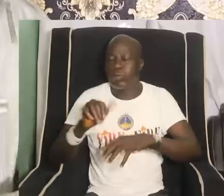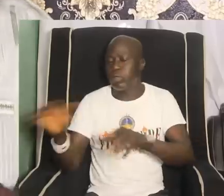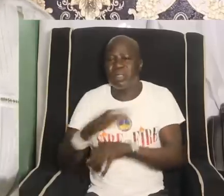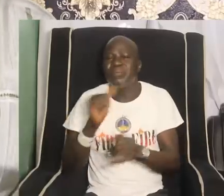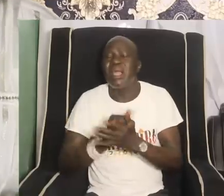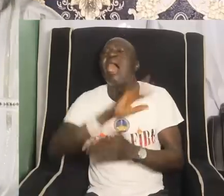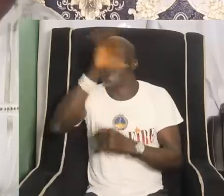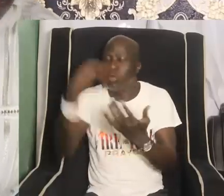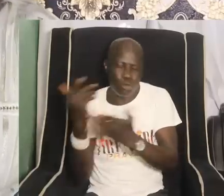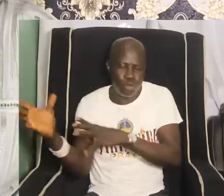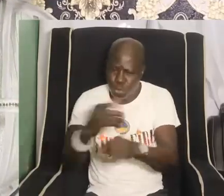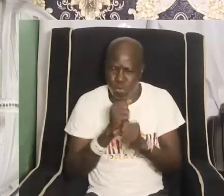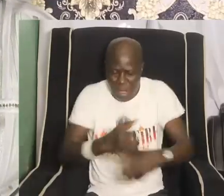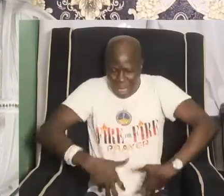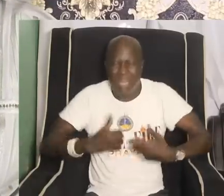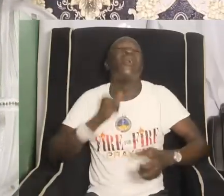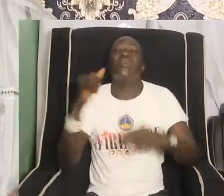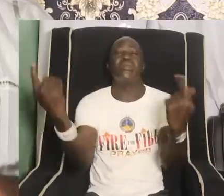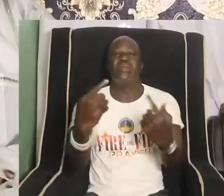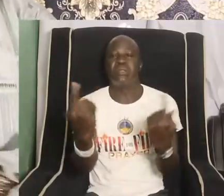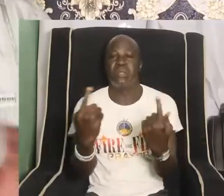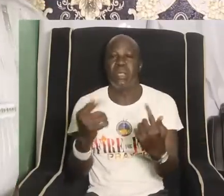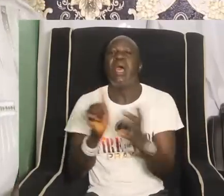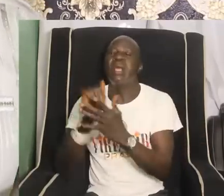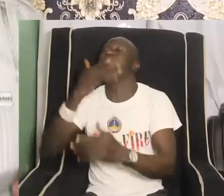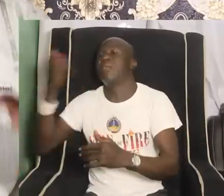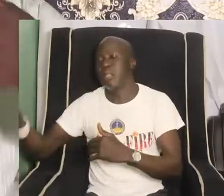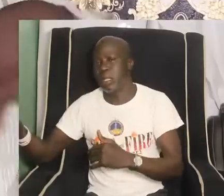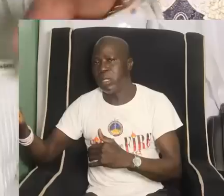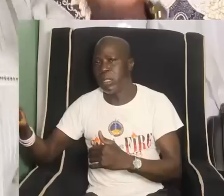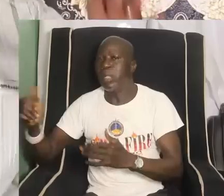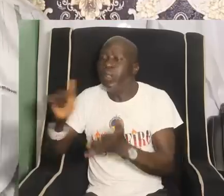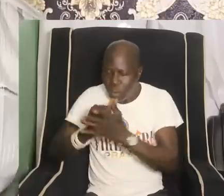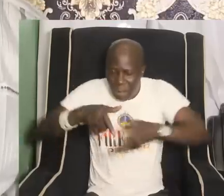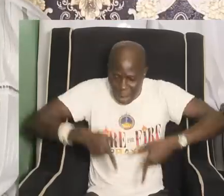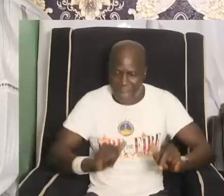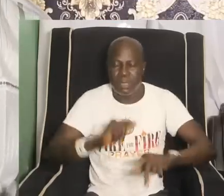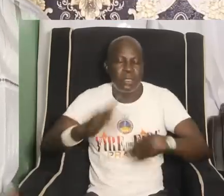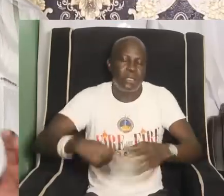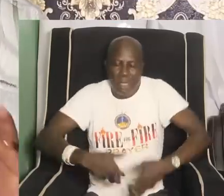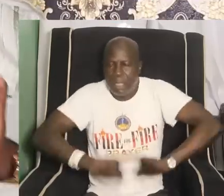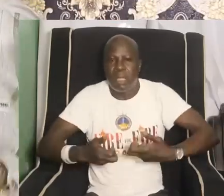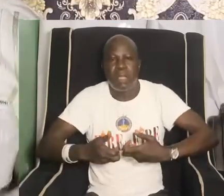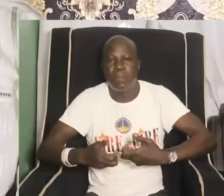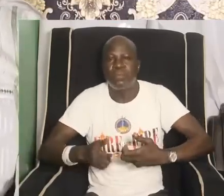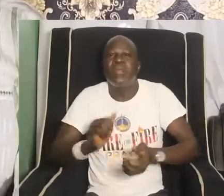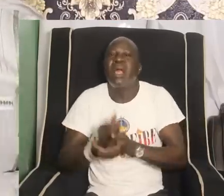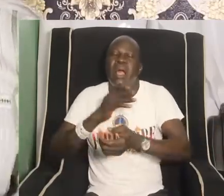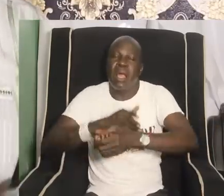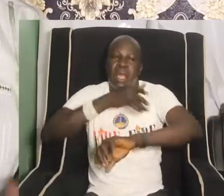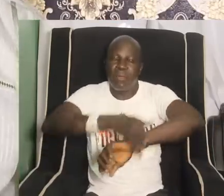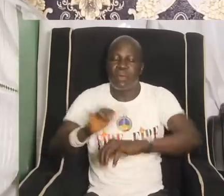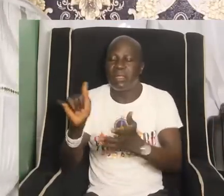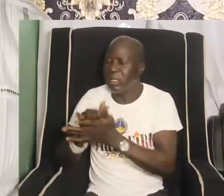bóòlù ṣe bínú náà tó lè lọ bá ṣe bẹ́ẹ̀. How will you get anger that will not get sin? Ó sọ. It's better to go away with anger. Lákòókò tó